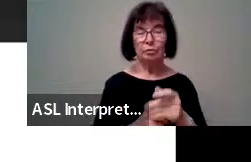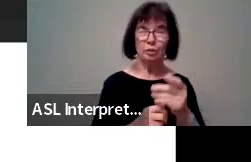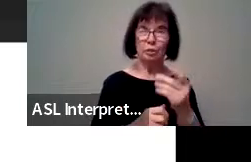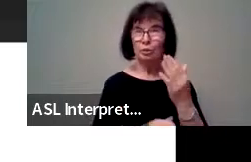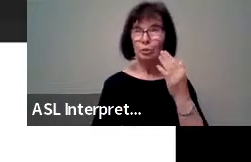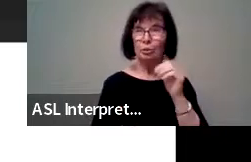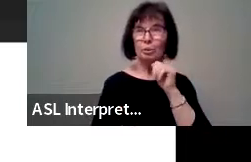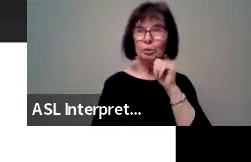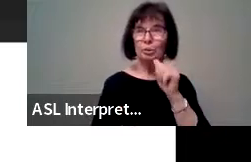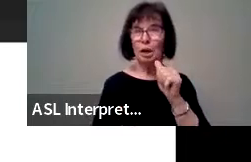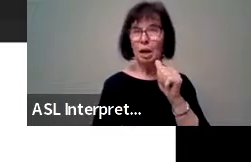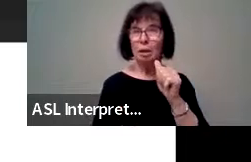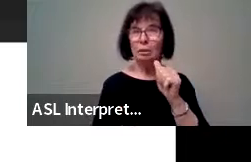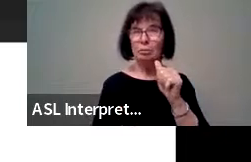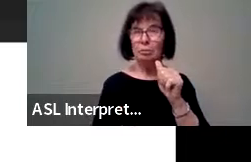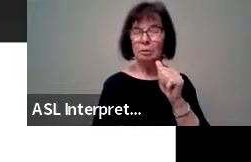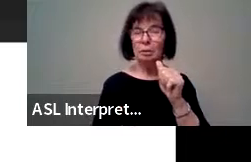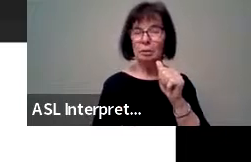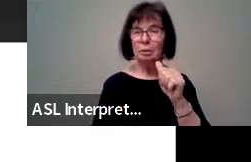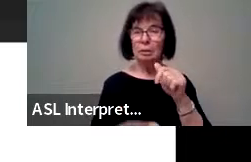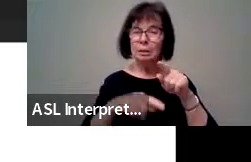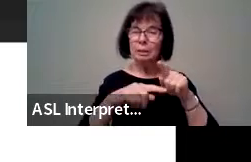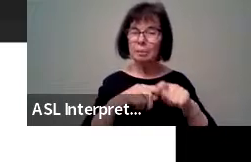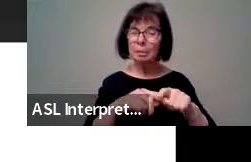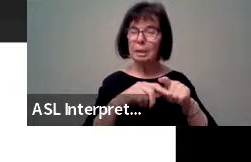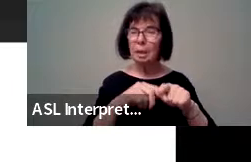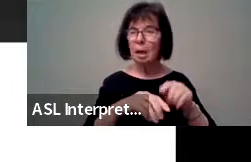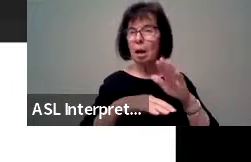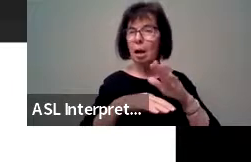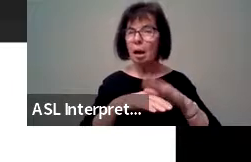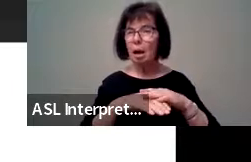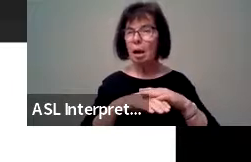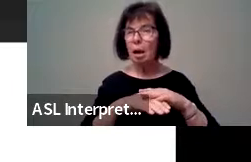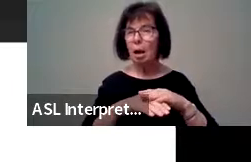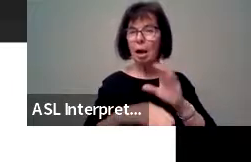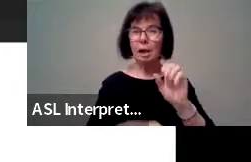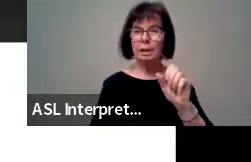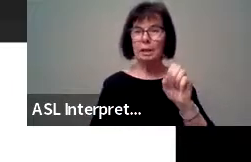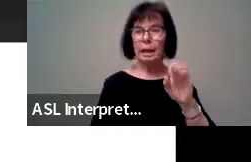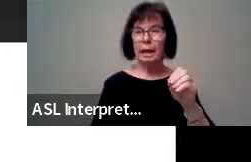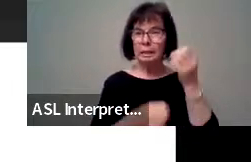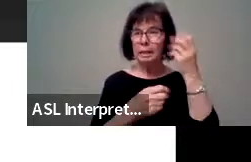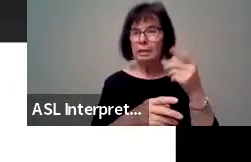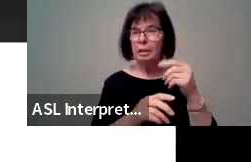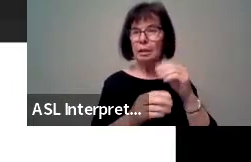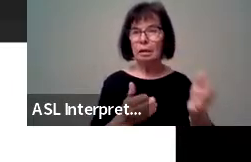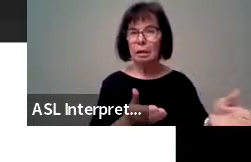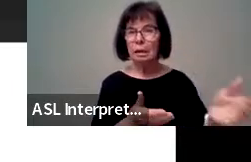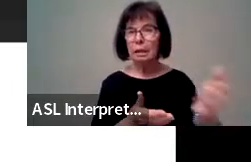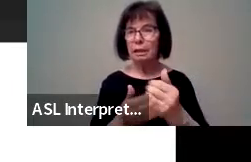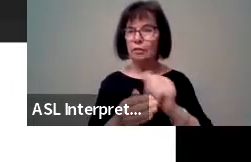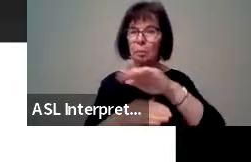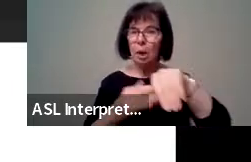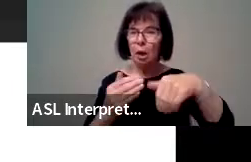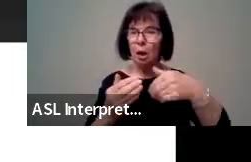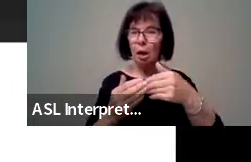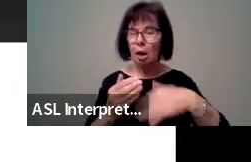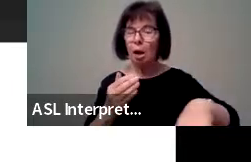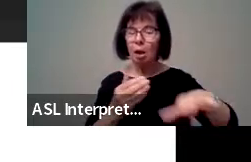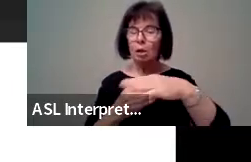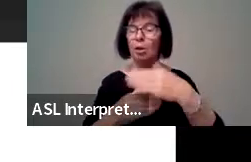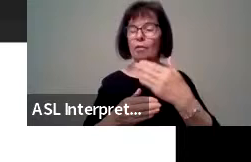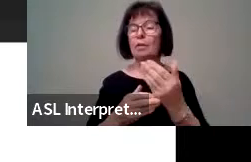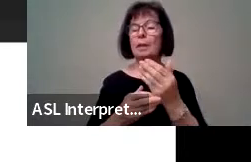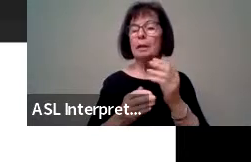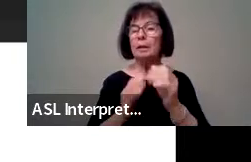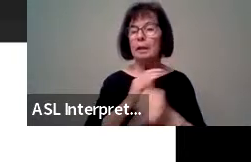not be too reliant on case data from all parts of the country. I think New York and the Northeast, there's still a lot of